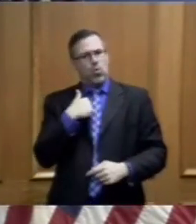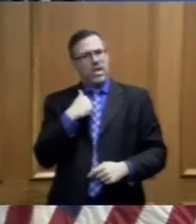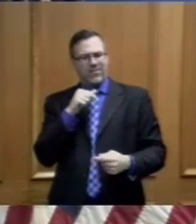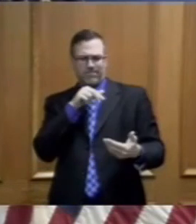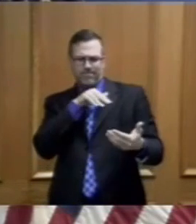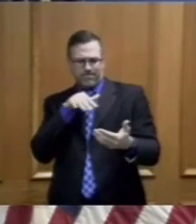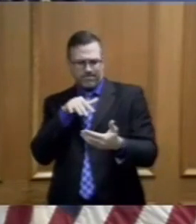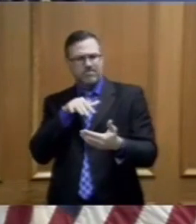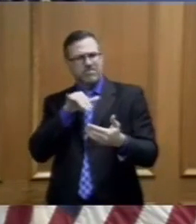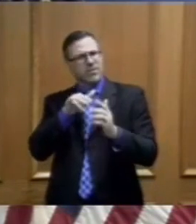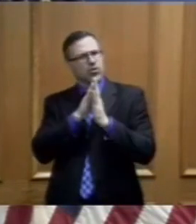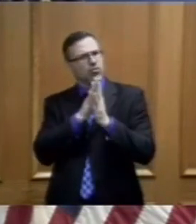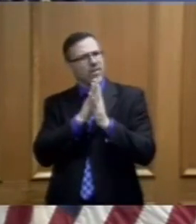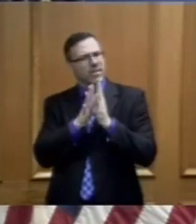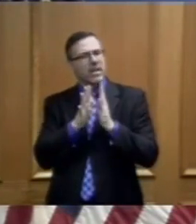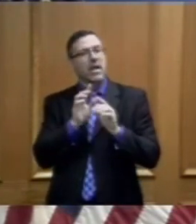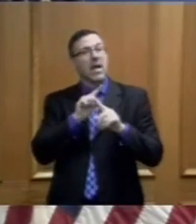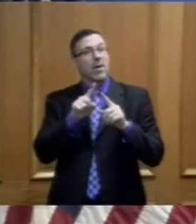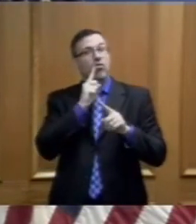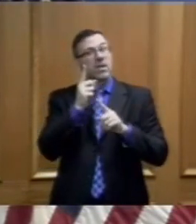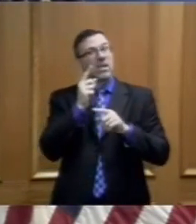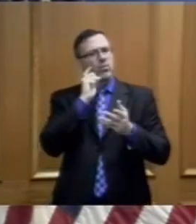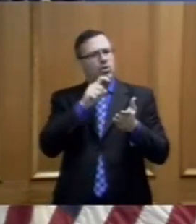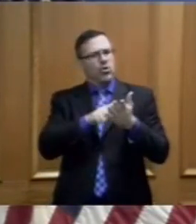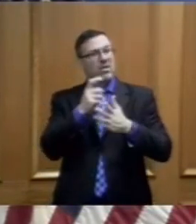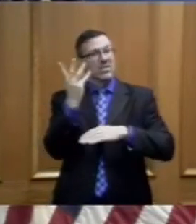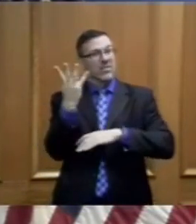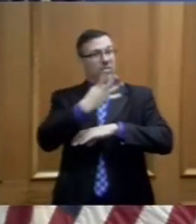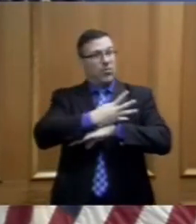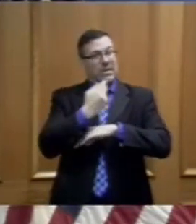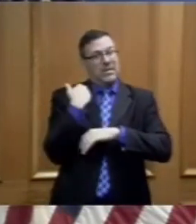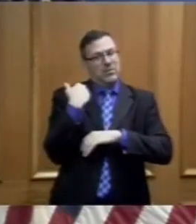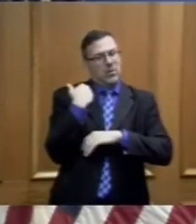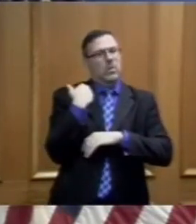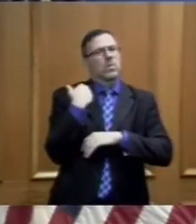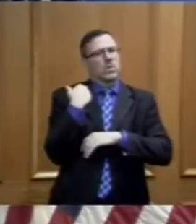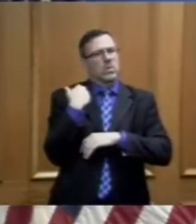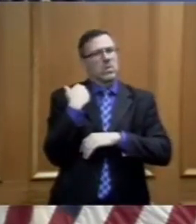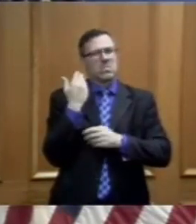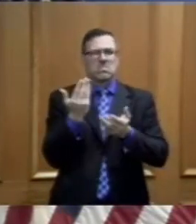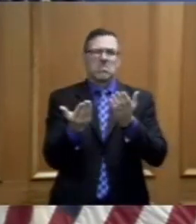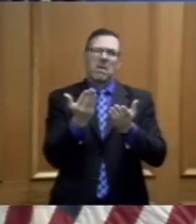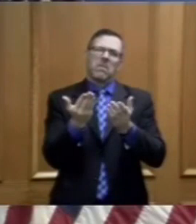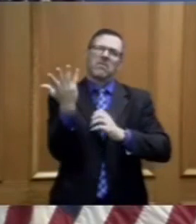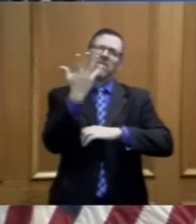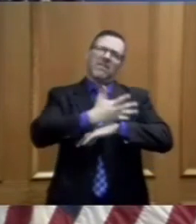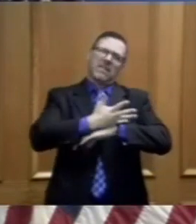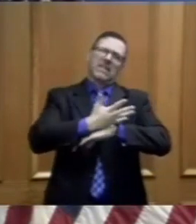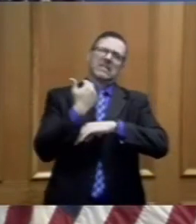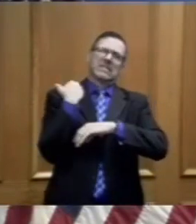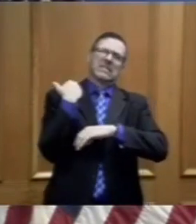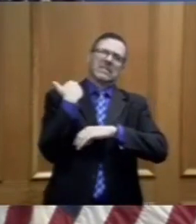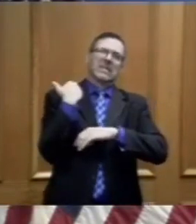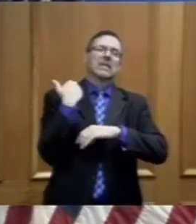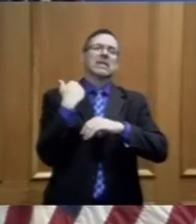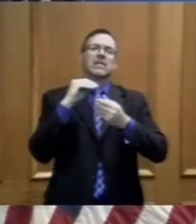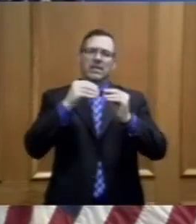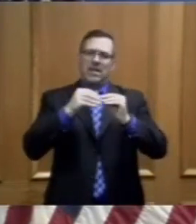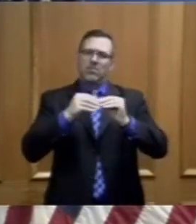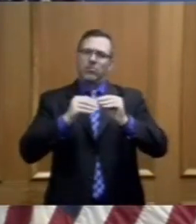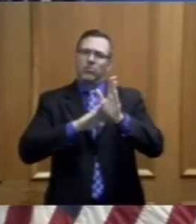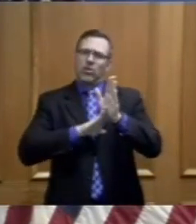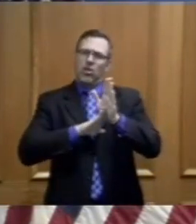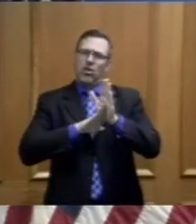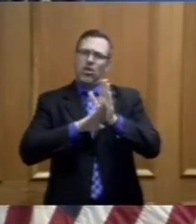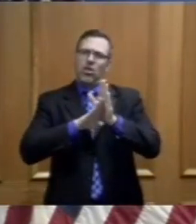but it turned up about 4 days ago, and maybe 5 days ago, it started to change and to